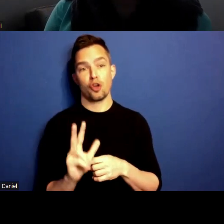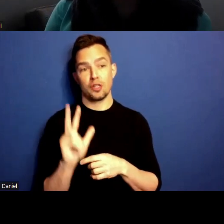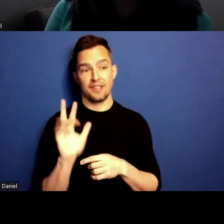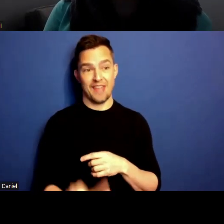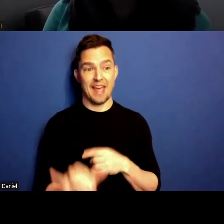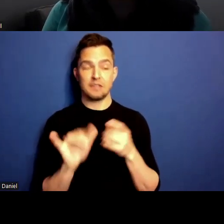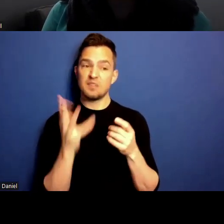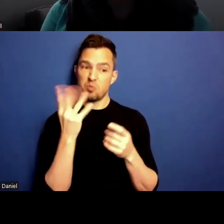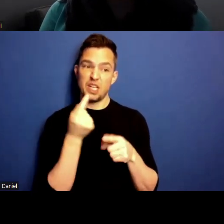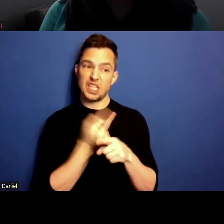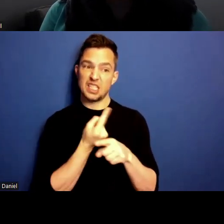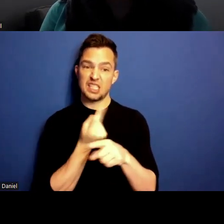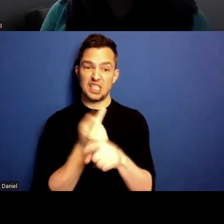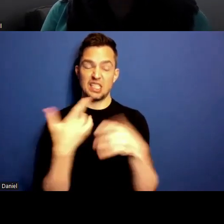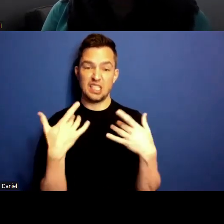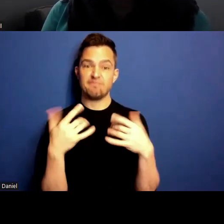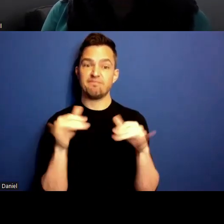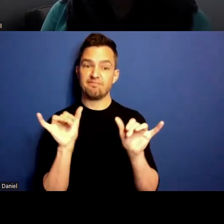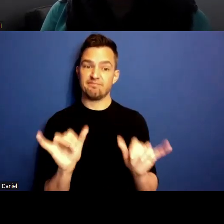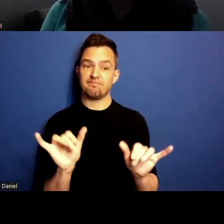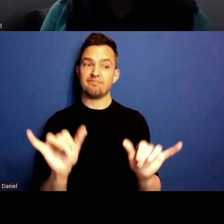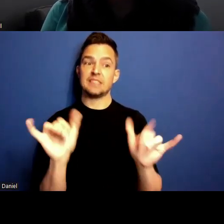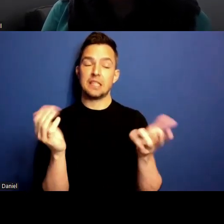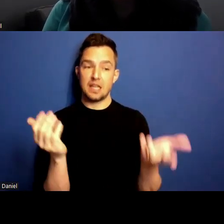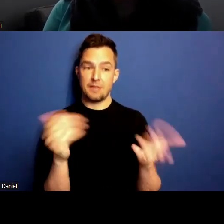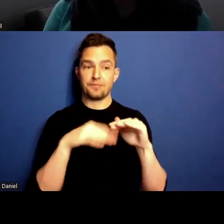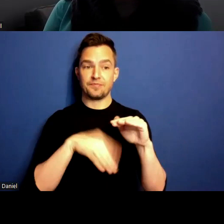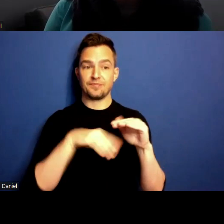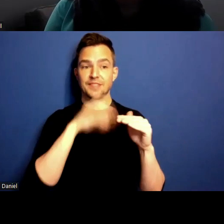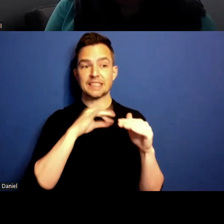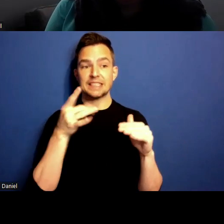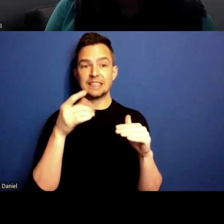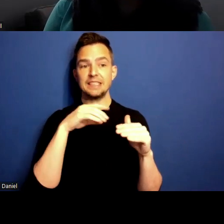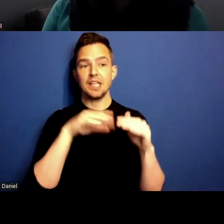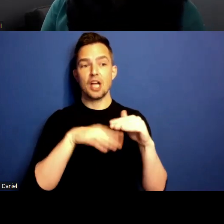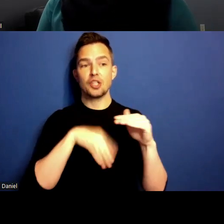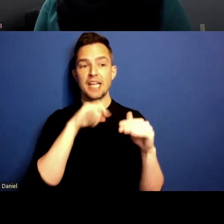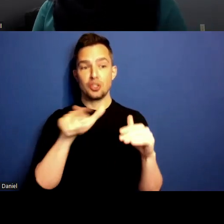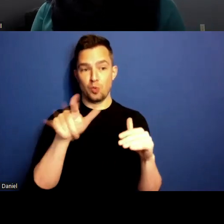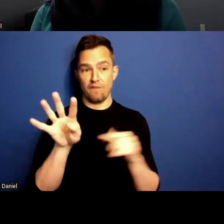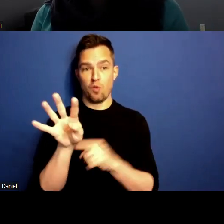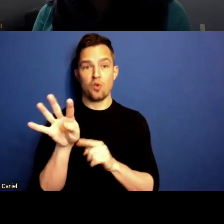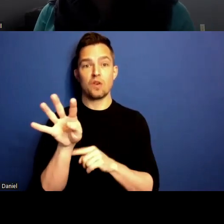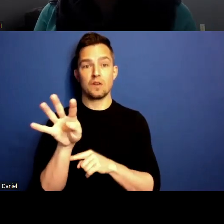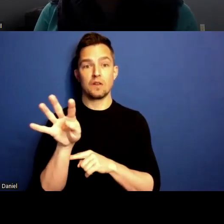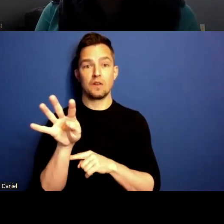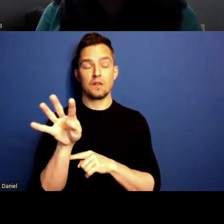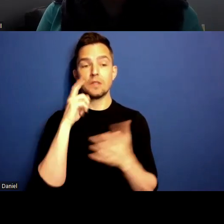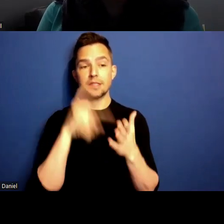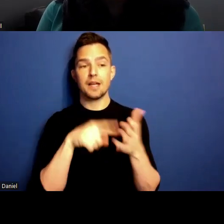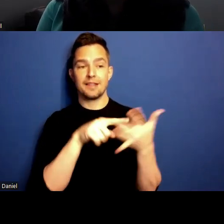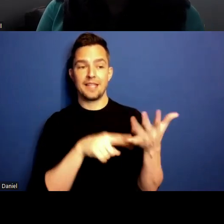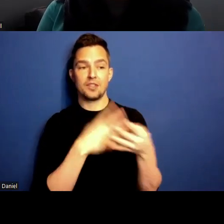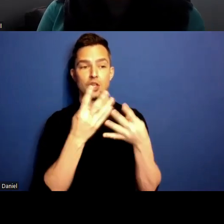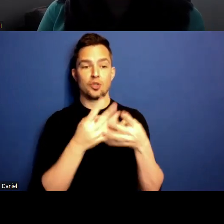pretty consistently or under the age of 24. And so you can see that those